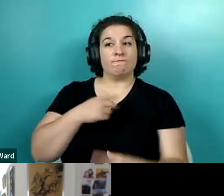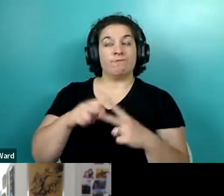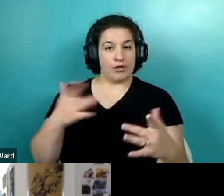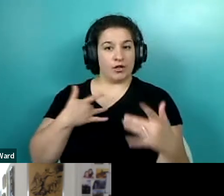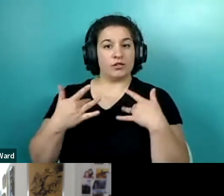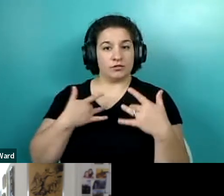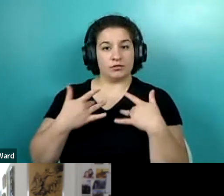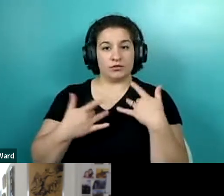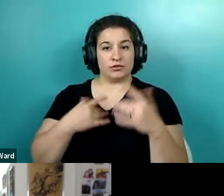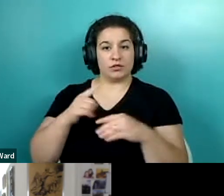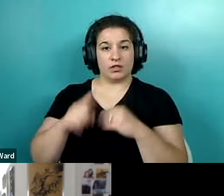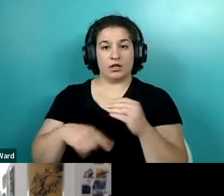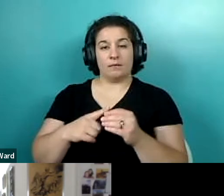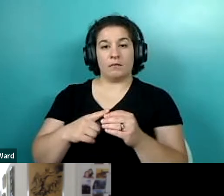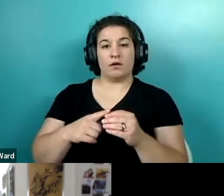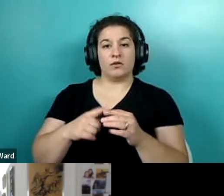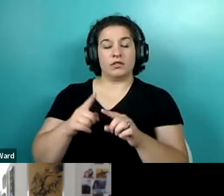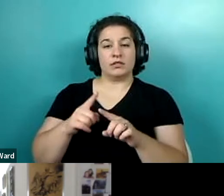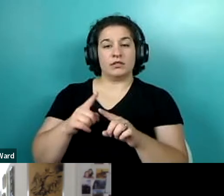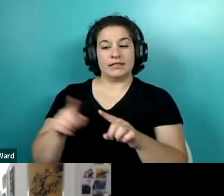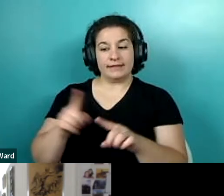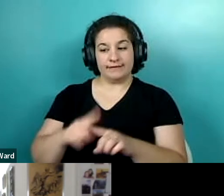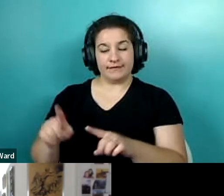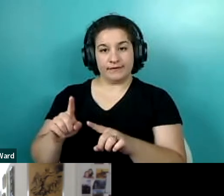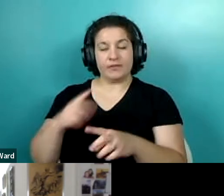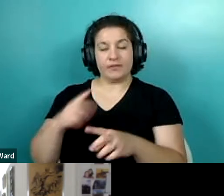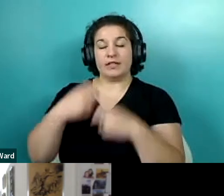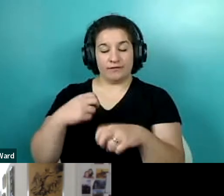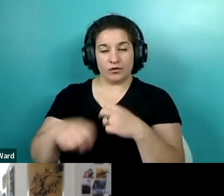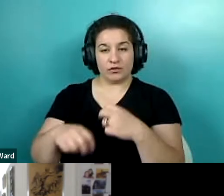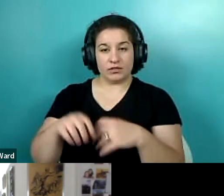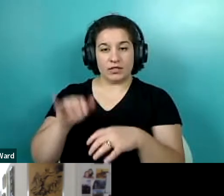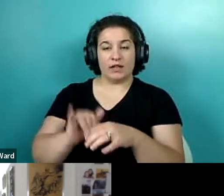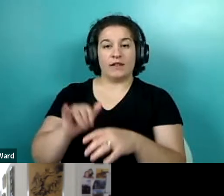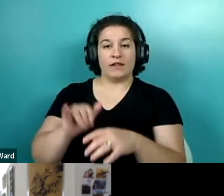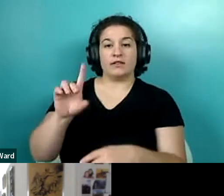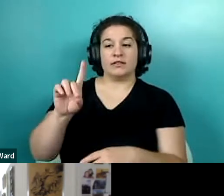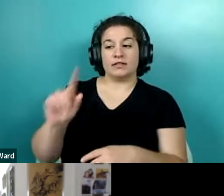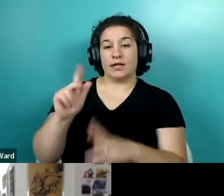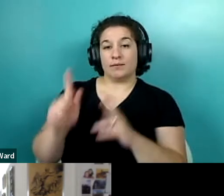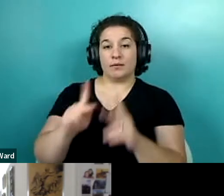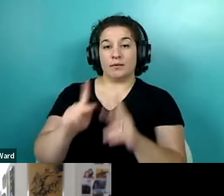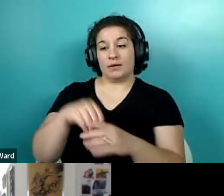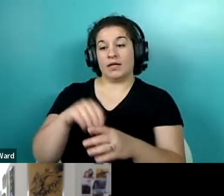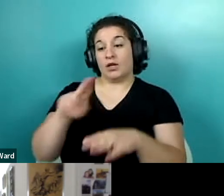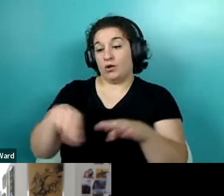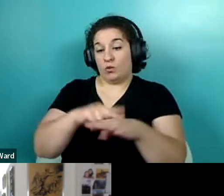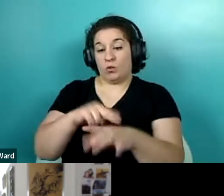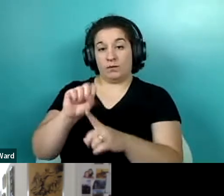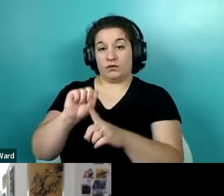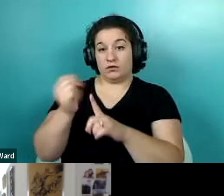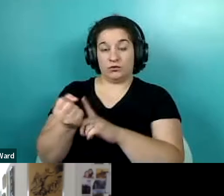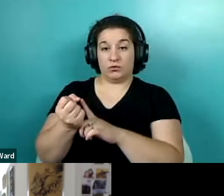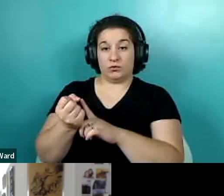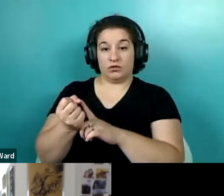the difficulty that disabled people in normal situations where there wasn't all this